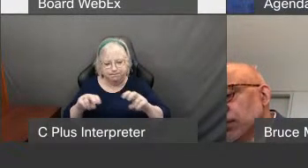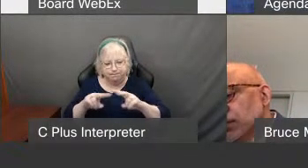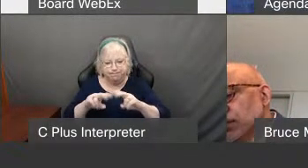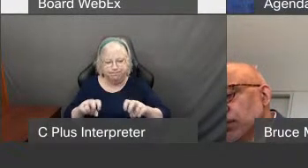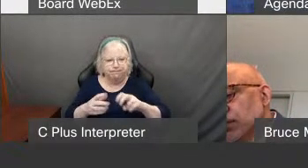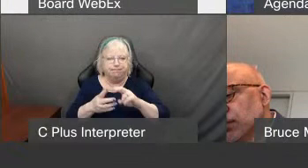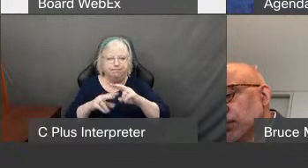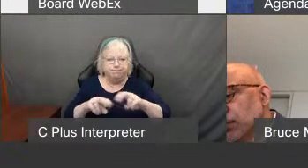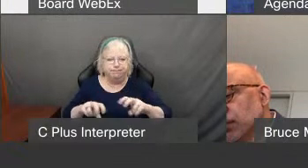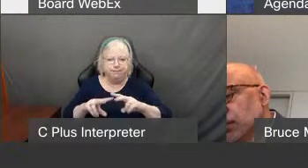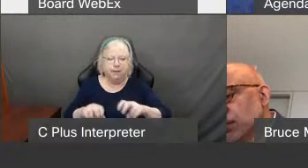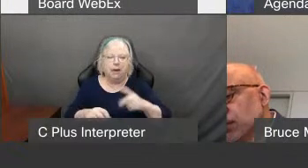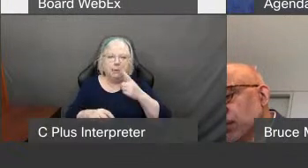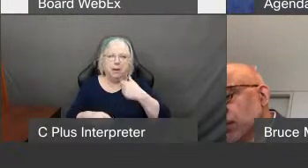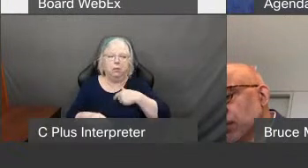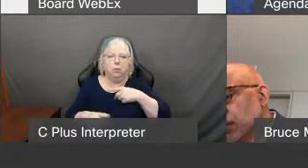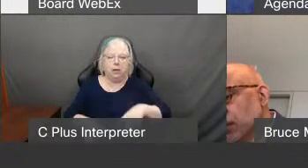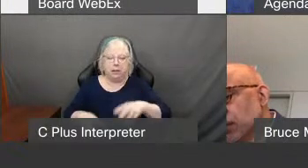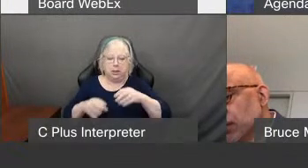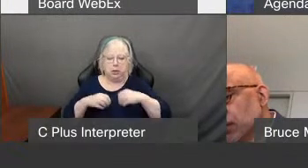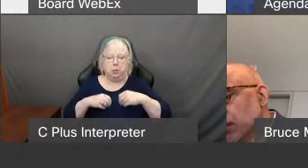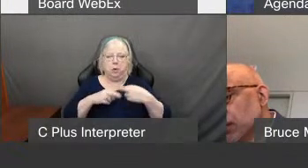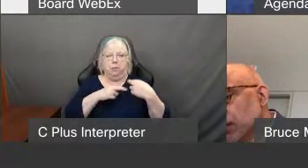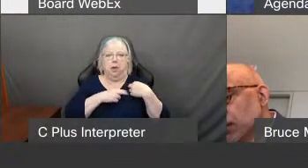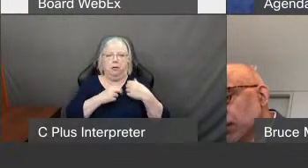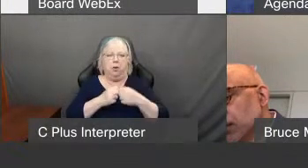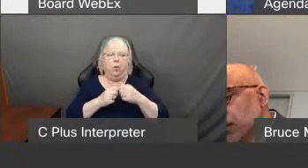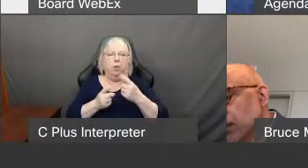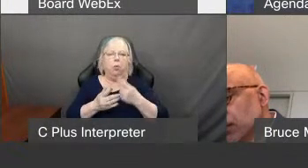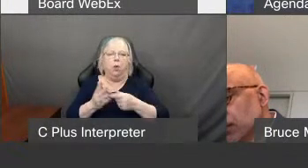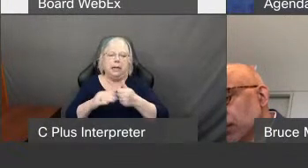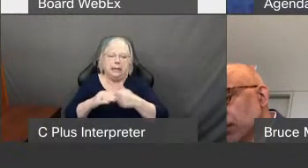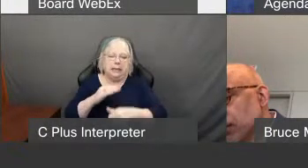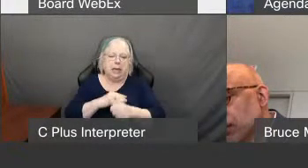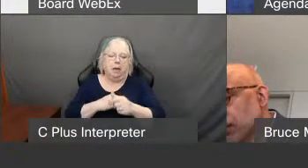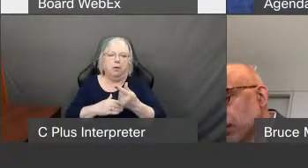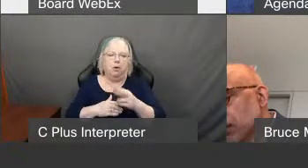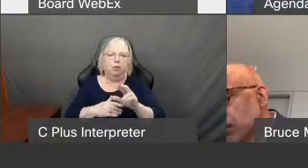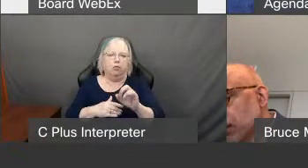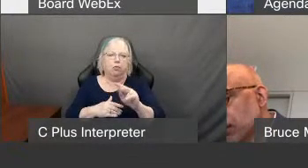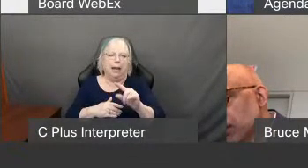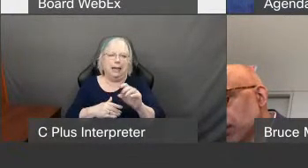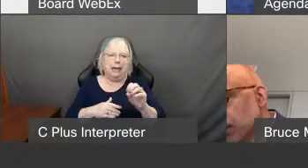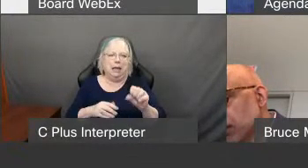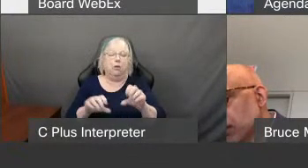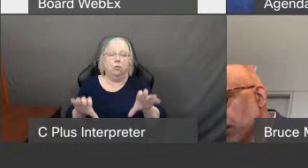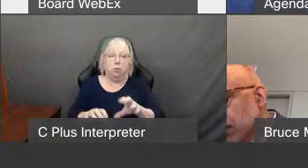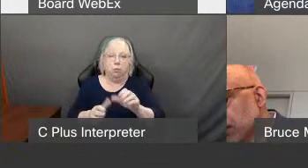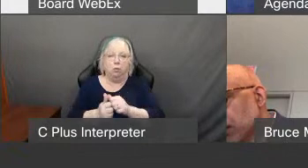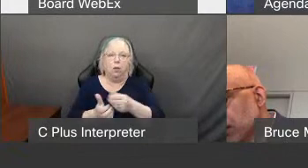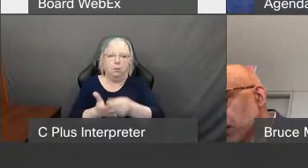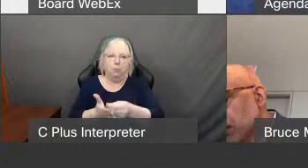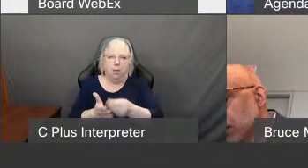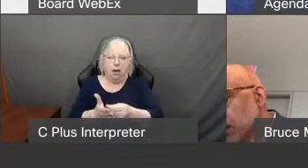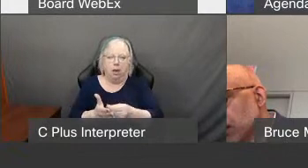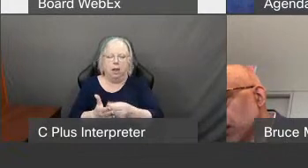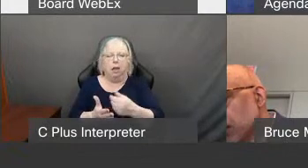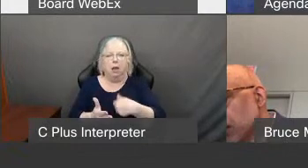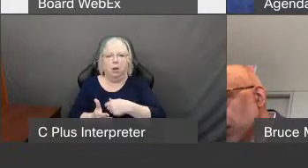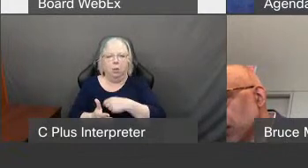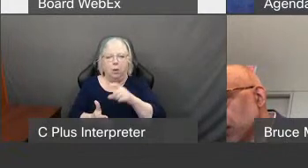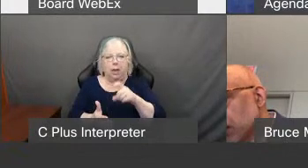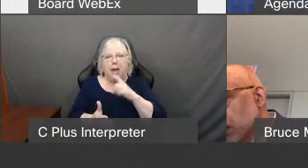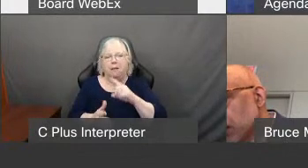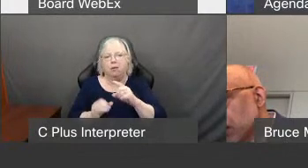we take responsibility in what they do with those dollars, and it could, you know, we got to be very dot all the I's and cross